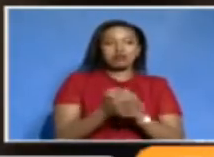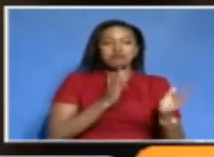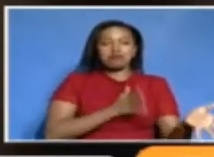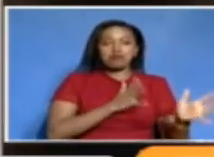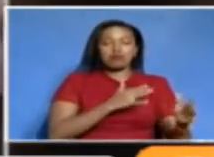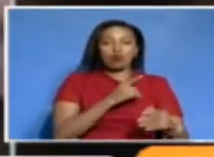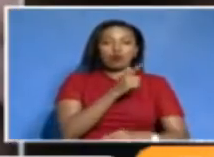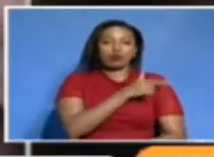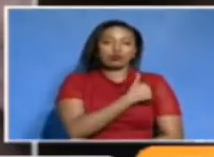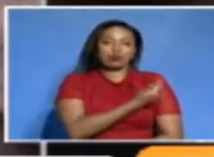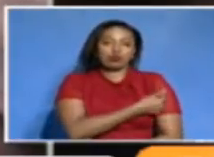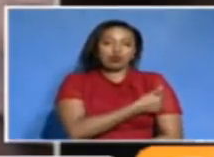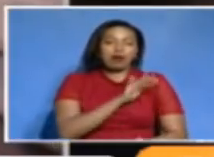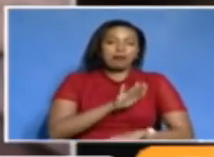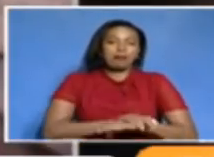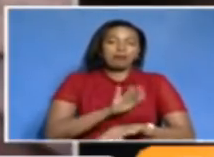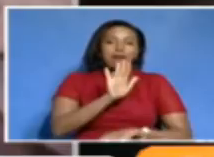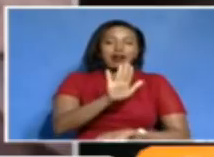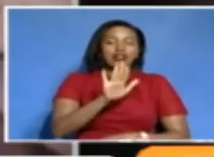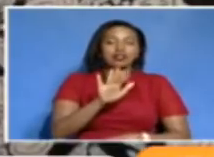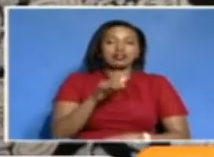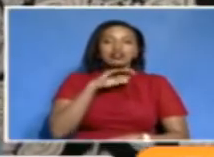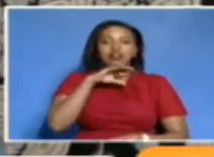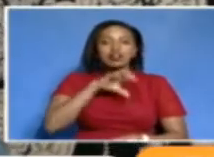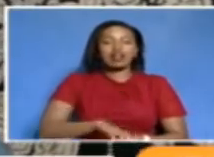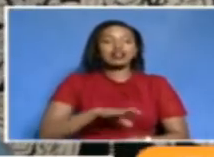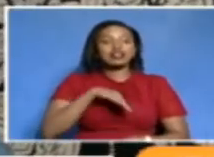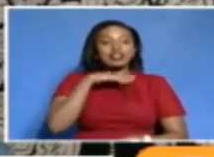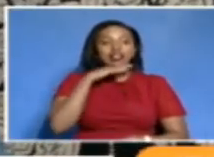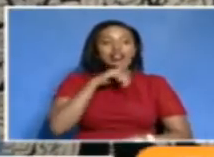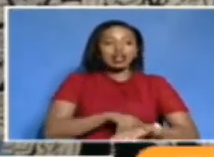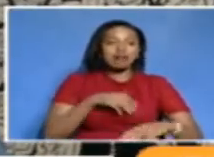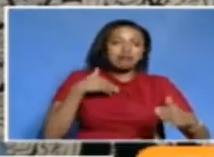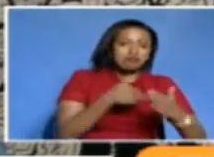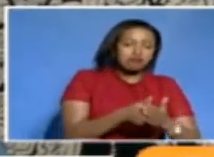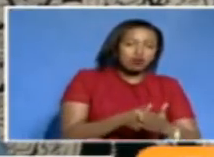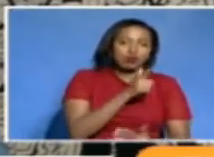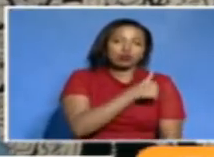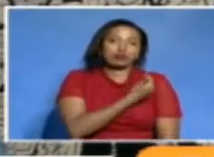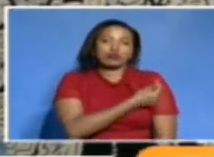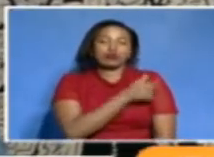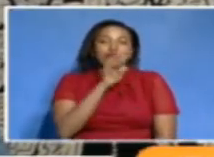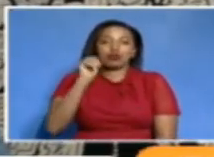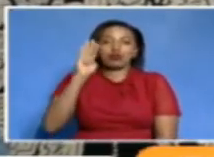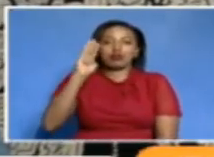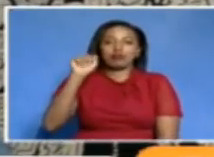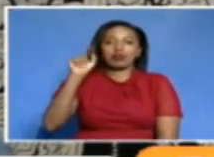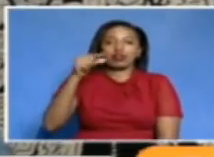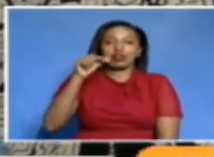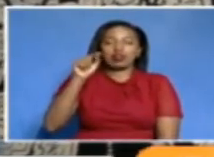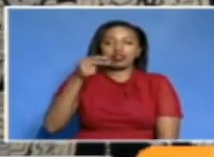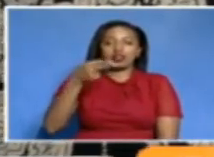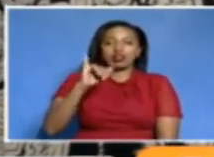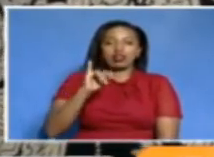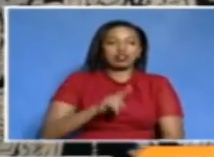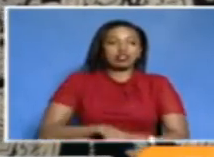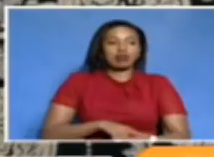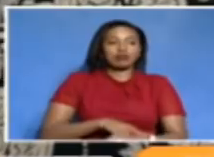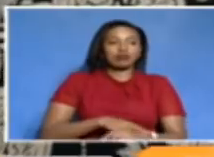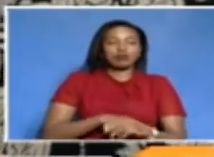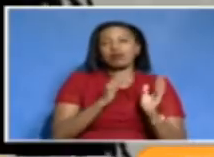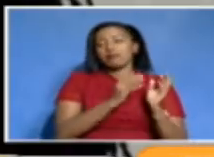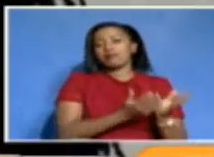His son died on arrival at Mbagathi Hospital. Kulikuwa traffic siku yote mzima hata nikirudi wakati tulimpeleka moja